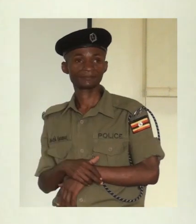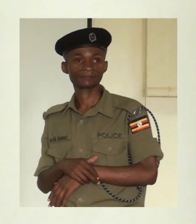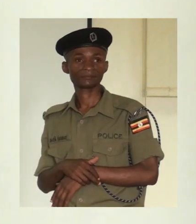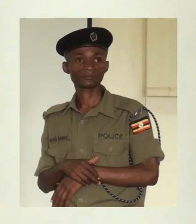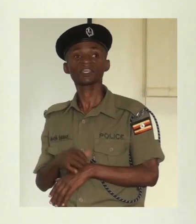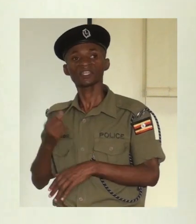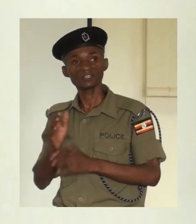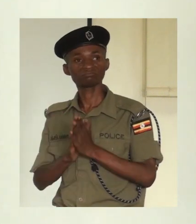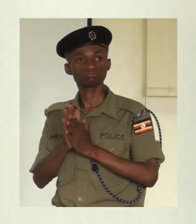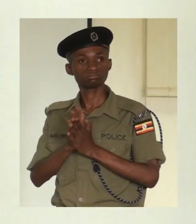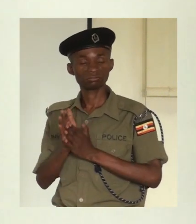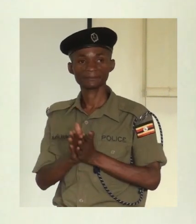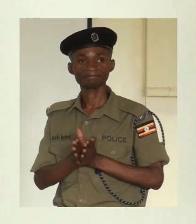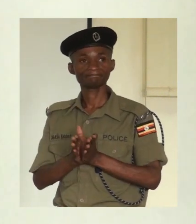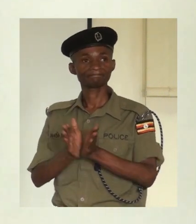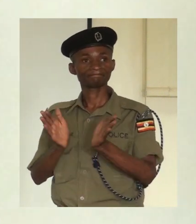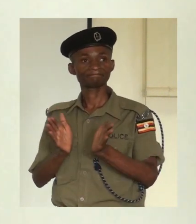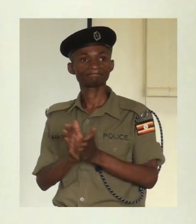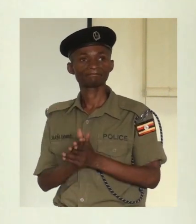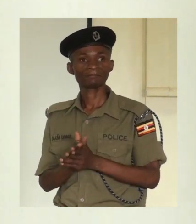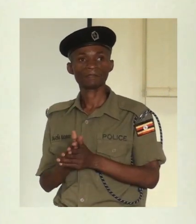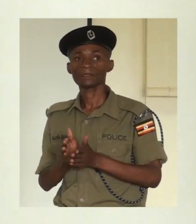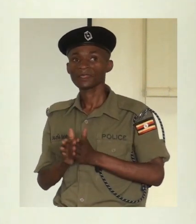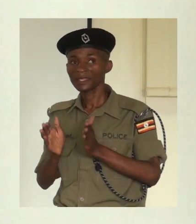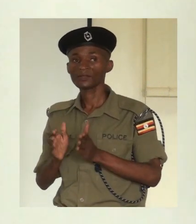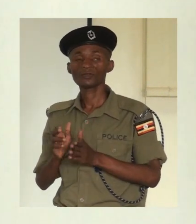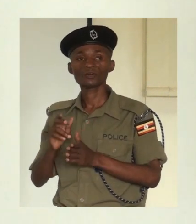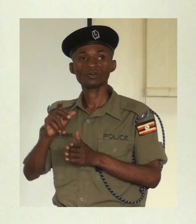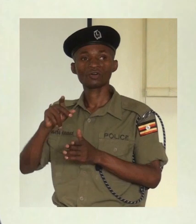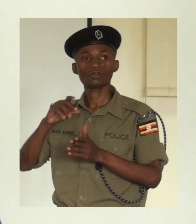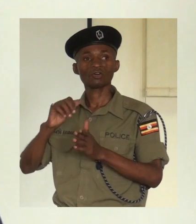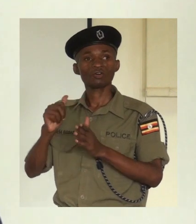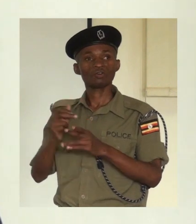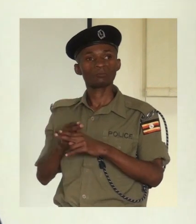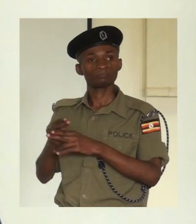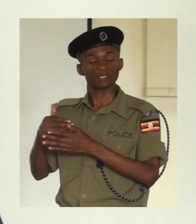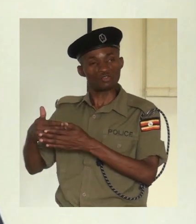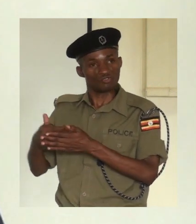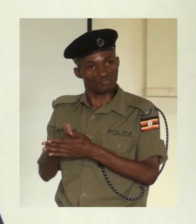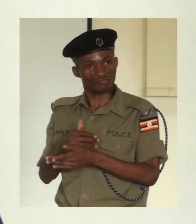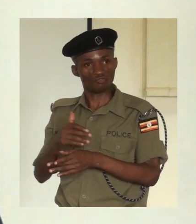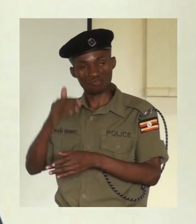interested candidates for general probational police constables,